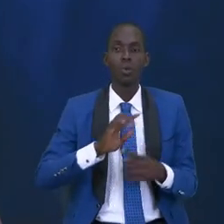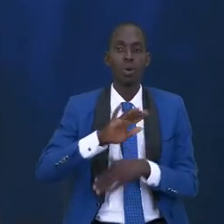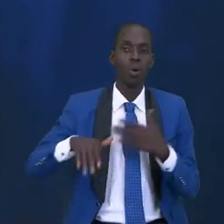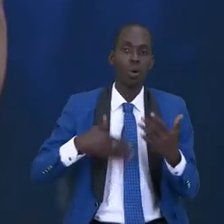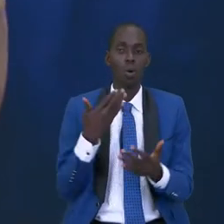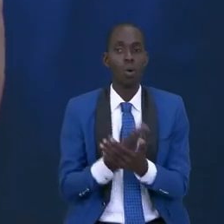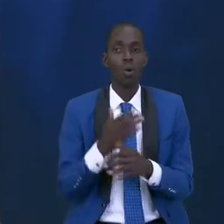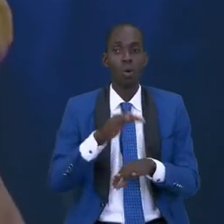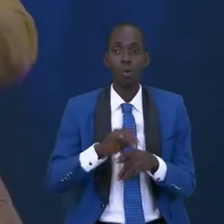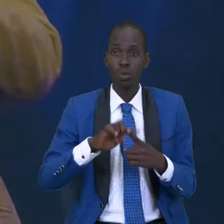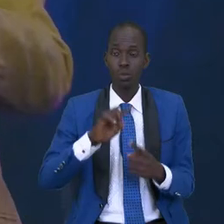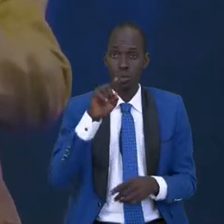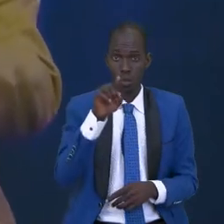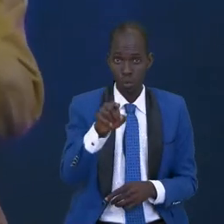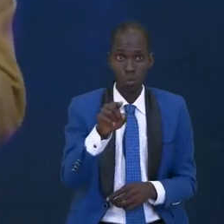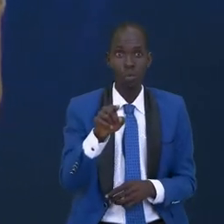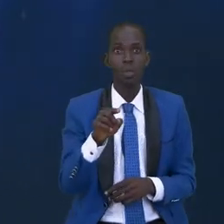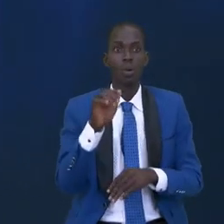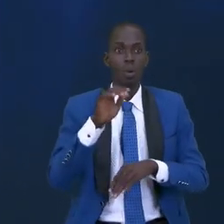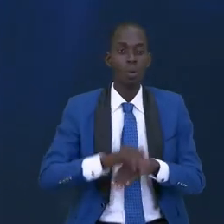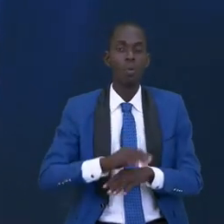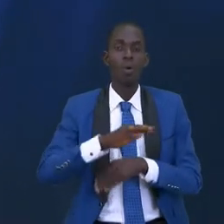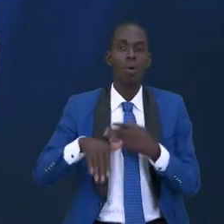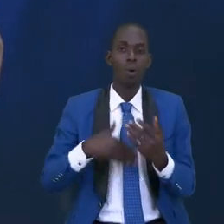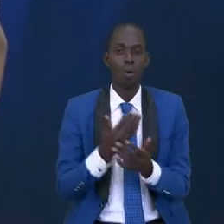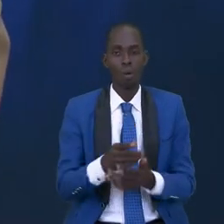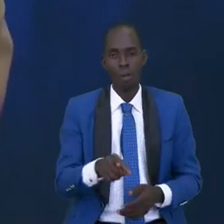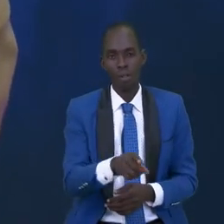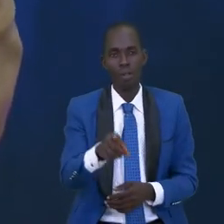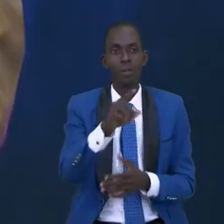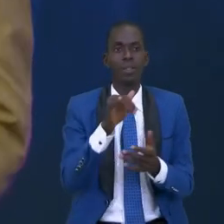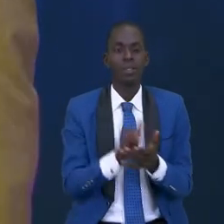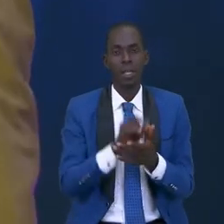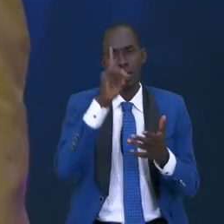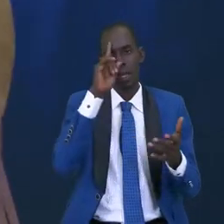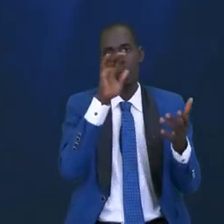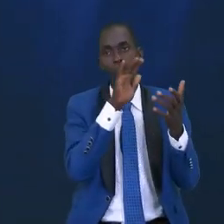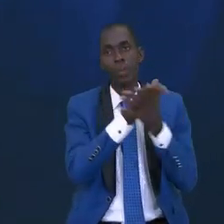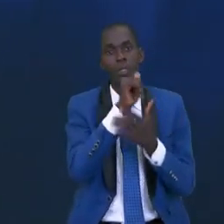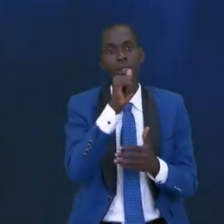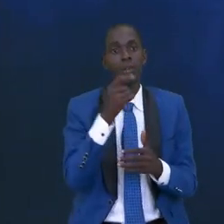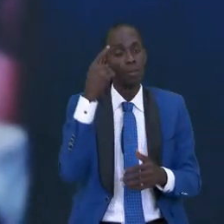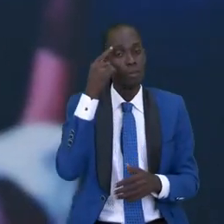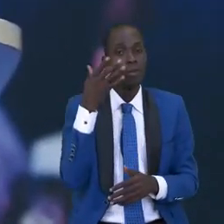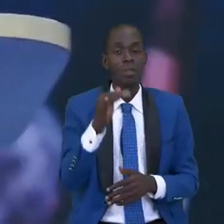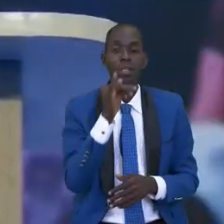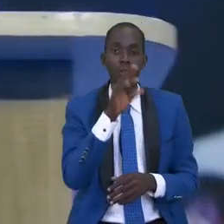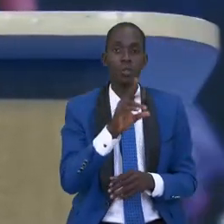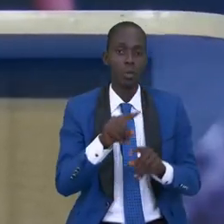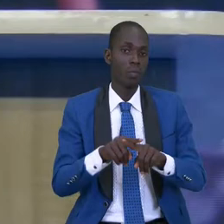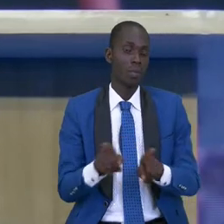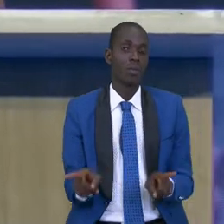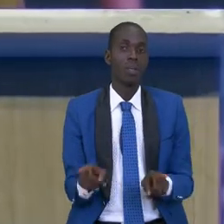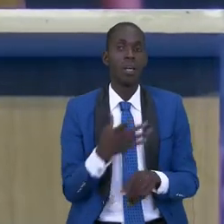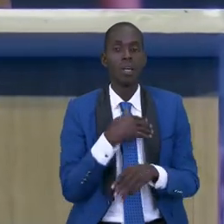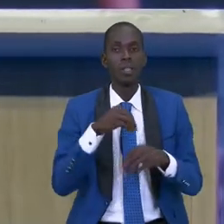unto all, and unto you, upon all them that believe, for there is no difference. And then